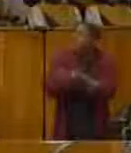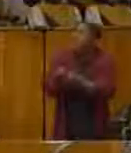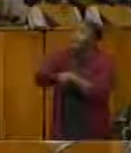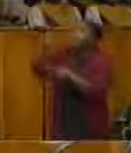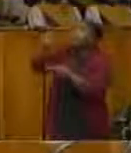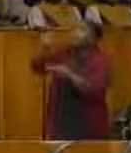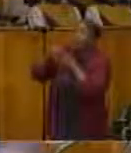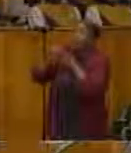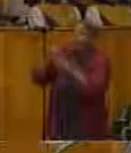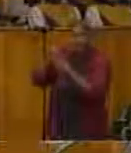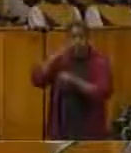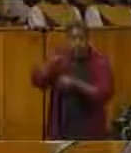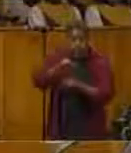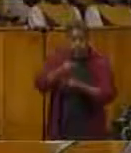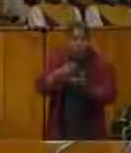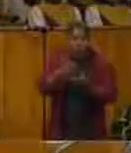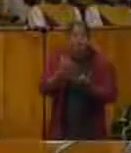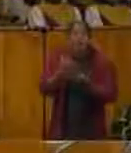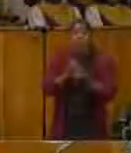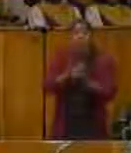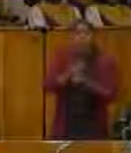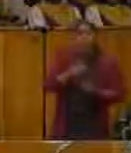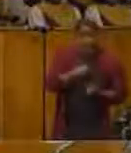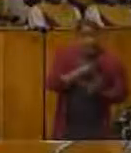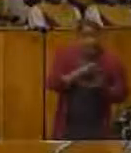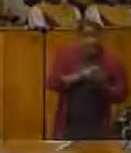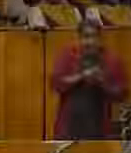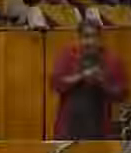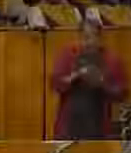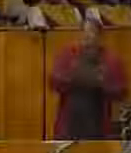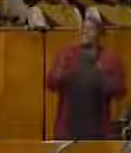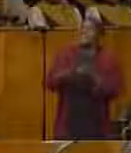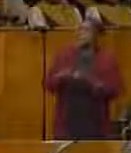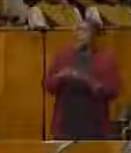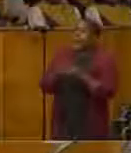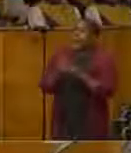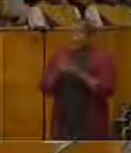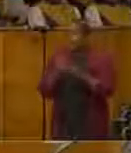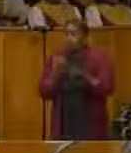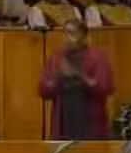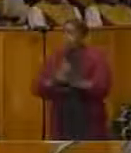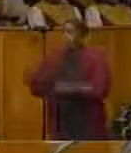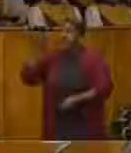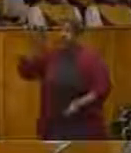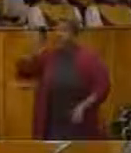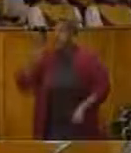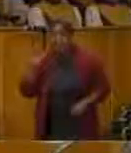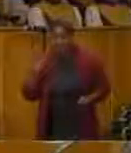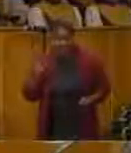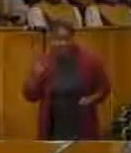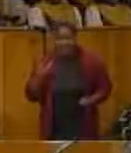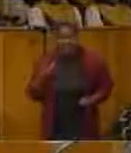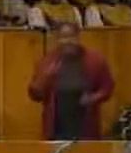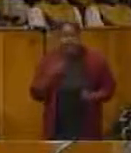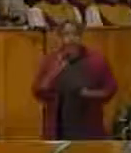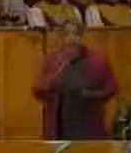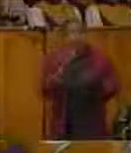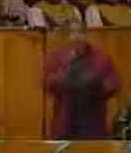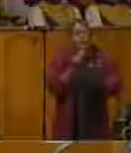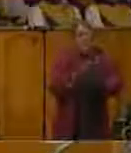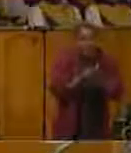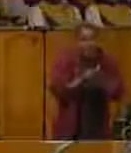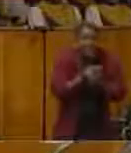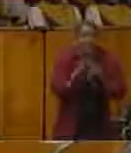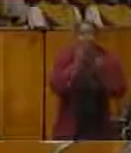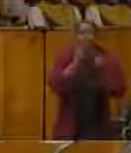you. Love me the way you love him." That money is God's number